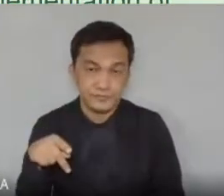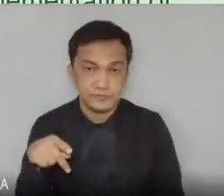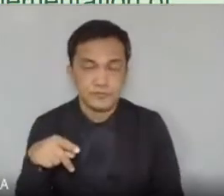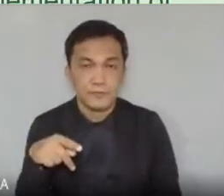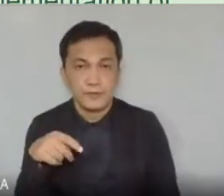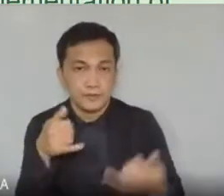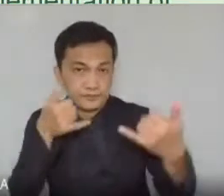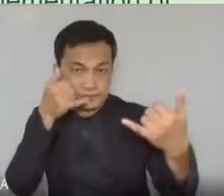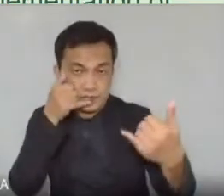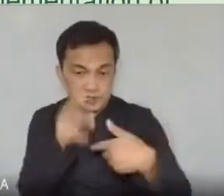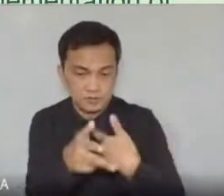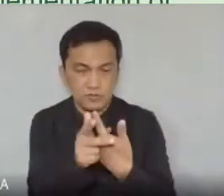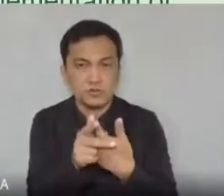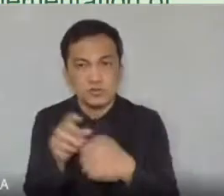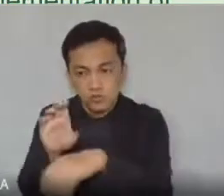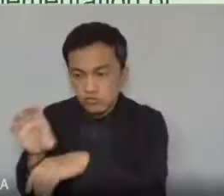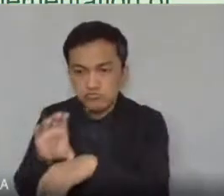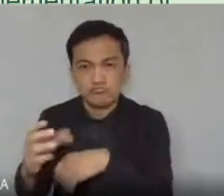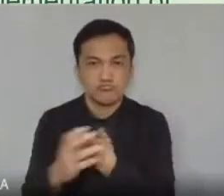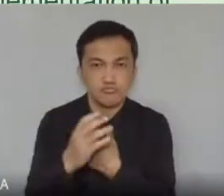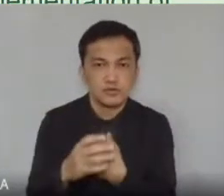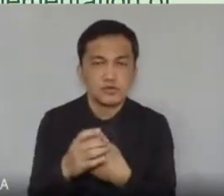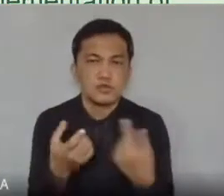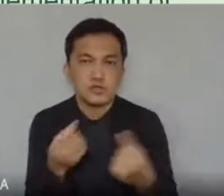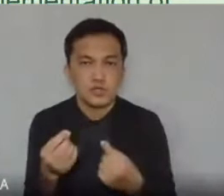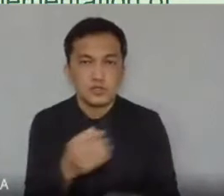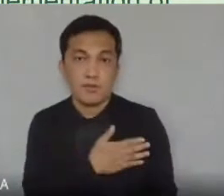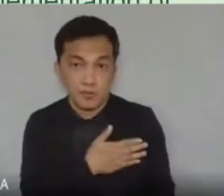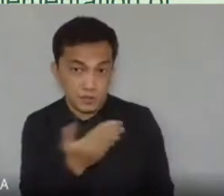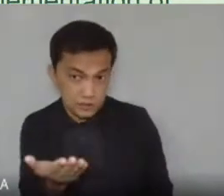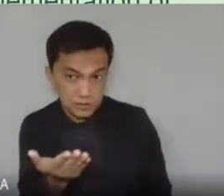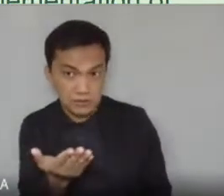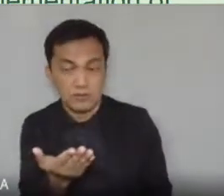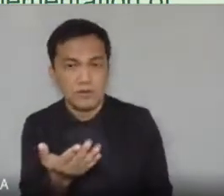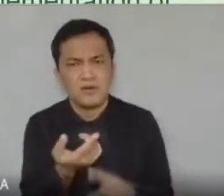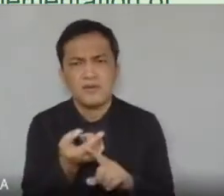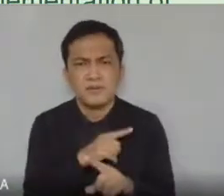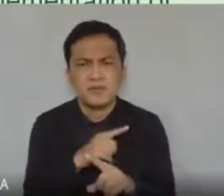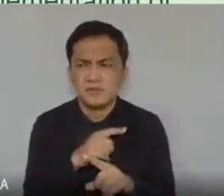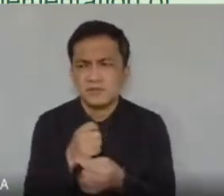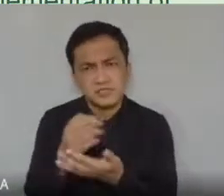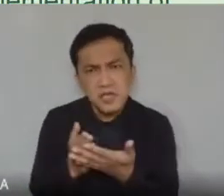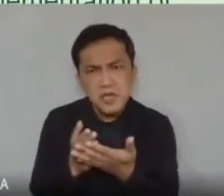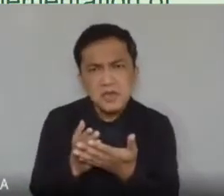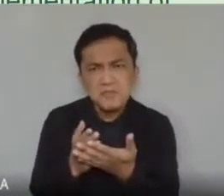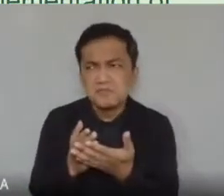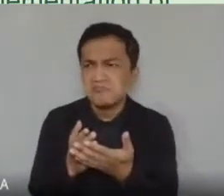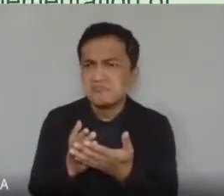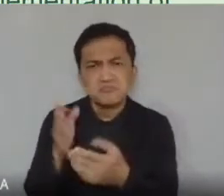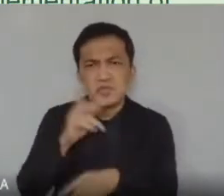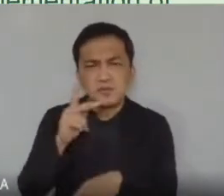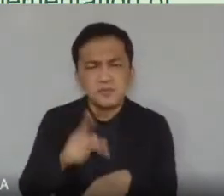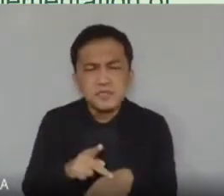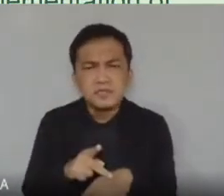Yes, we had specialists. And so from my alma mater, the UARM, Memorial Medical Center, the